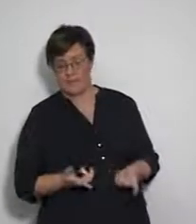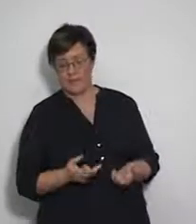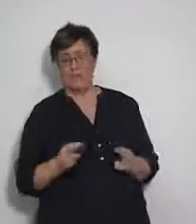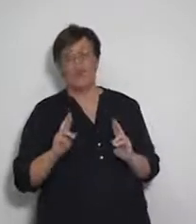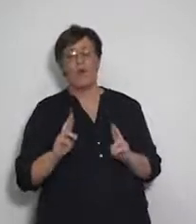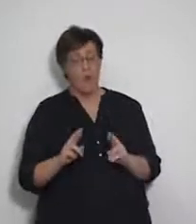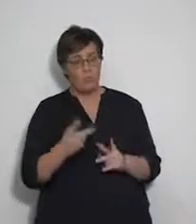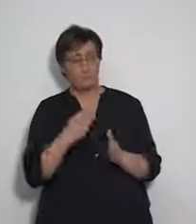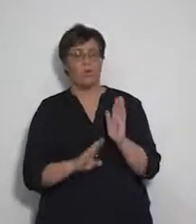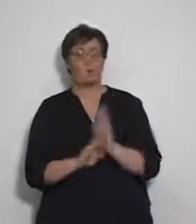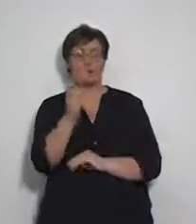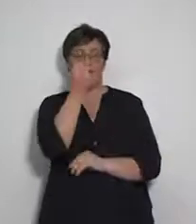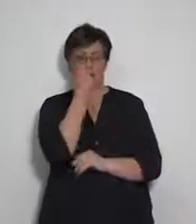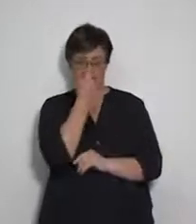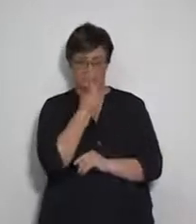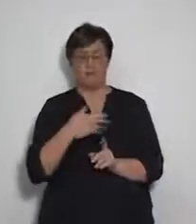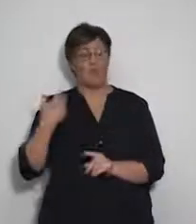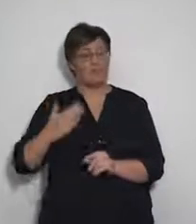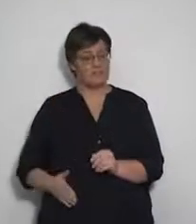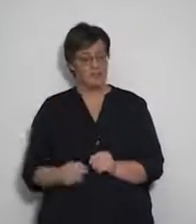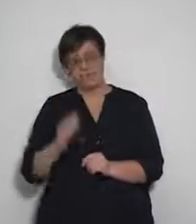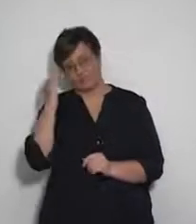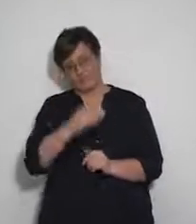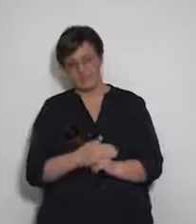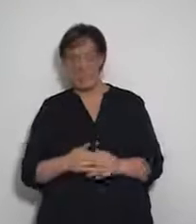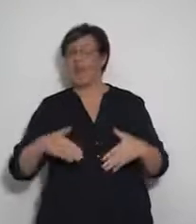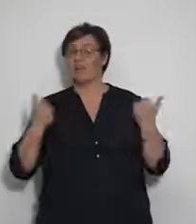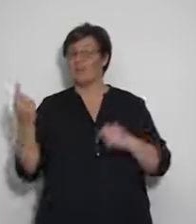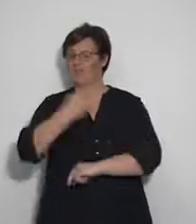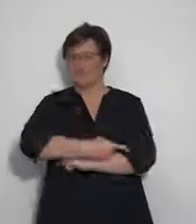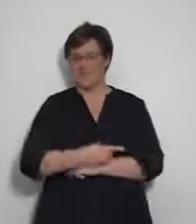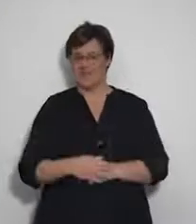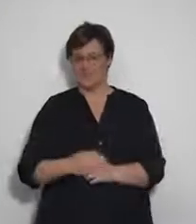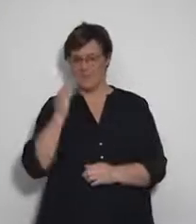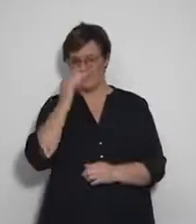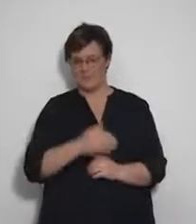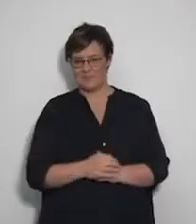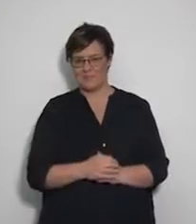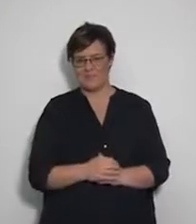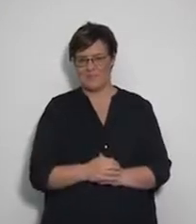hope that you improve your understanding. From my side, cheers, have a baie lekker day.